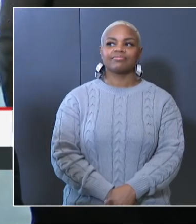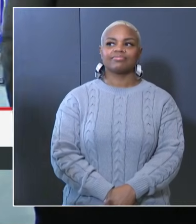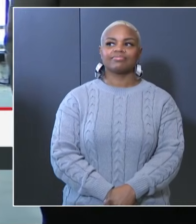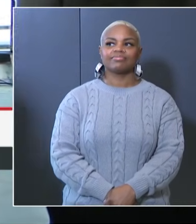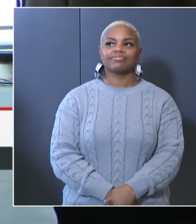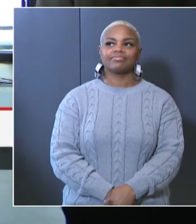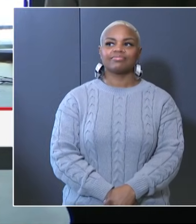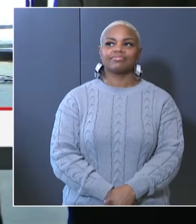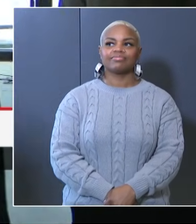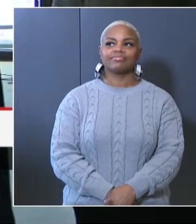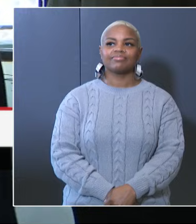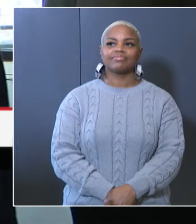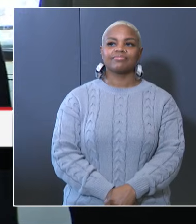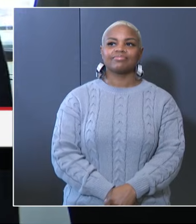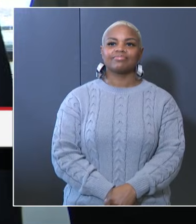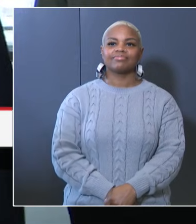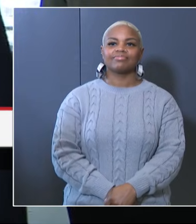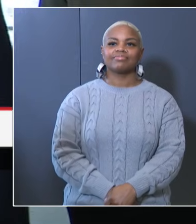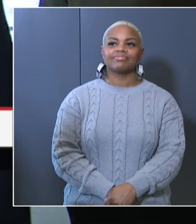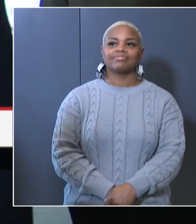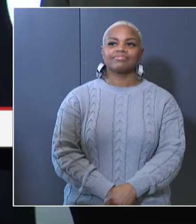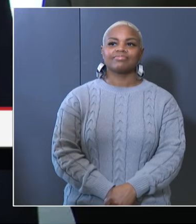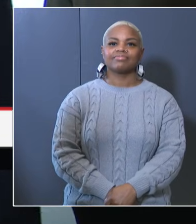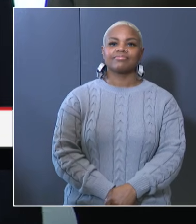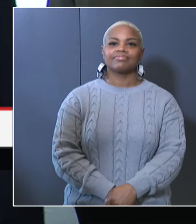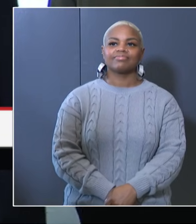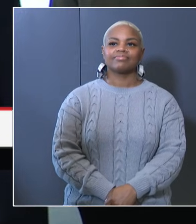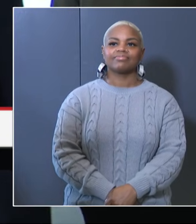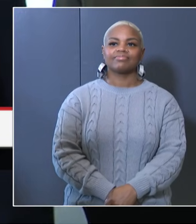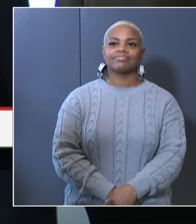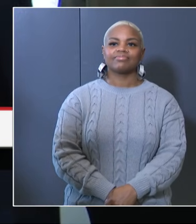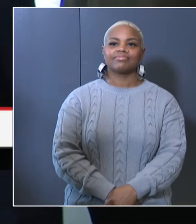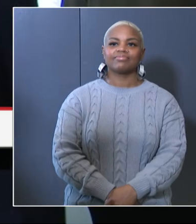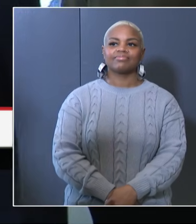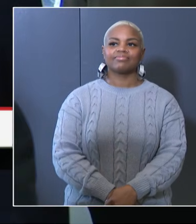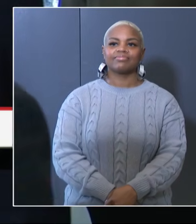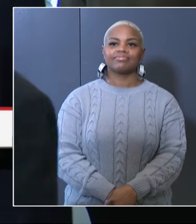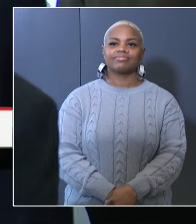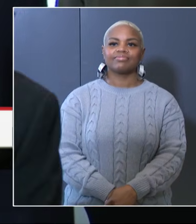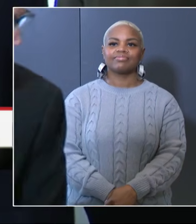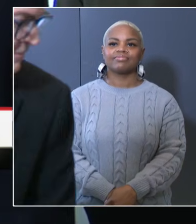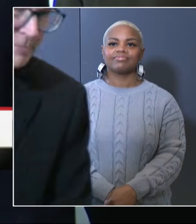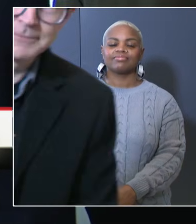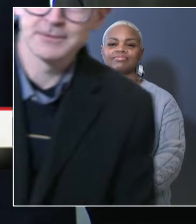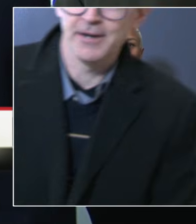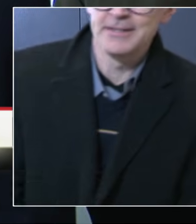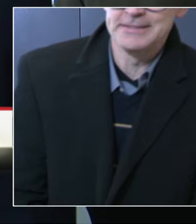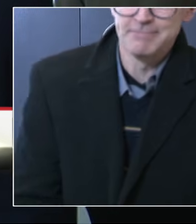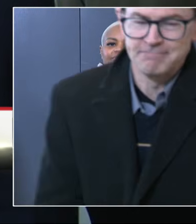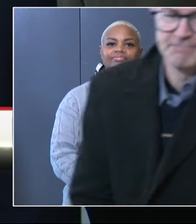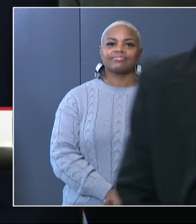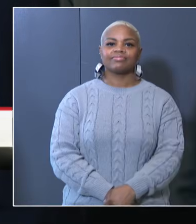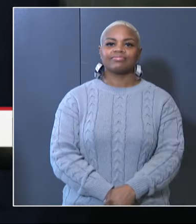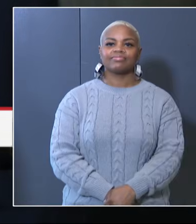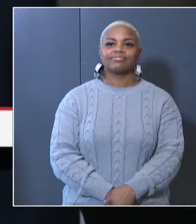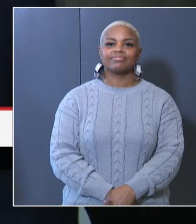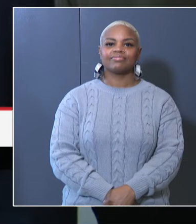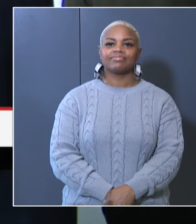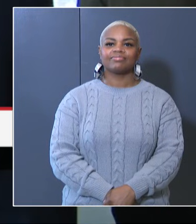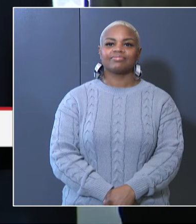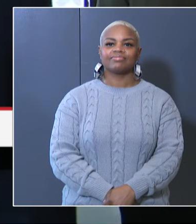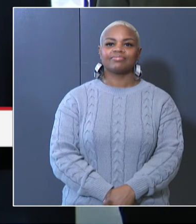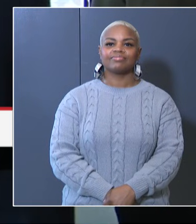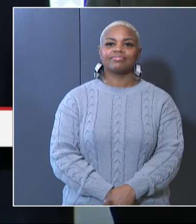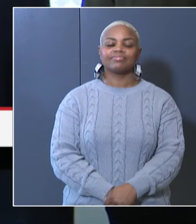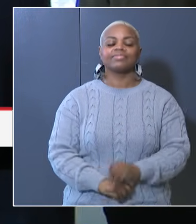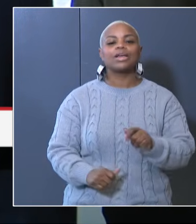the importance of combining both affordability and the environmental net zero components of this, and if that's